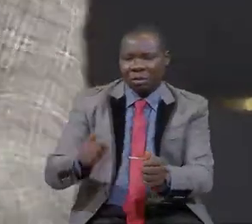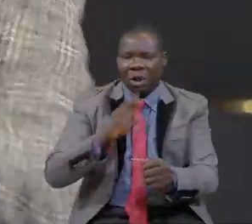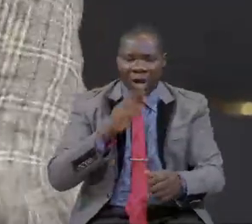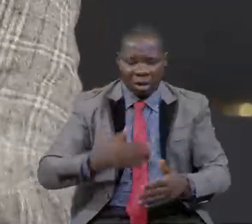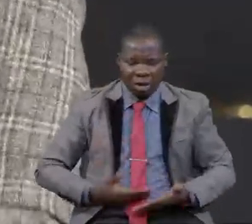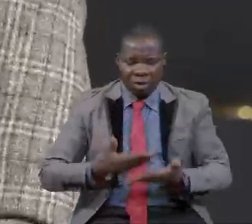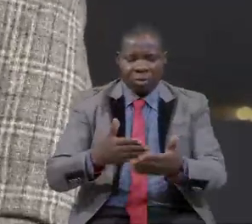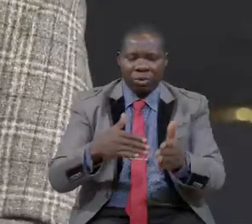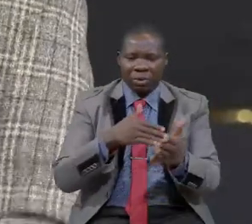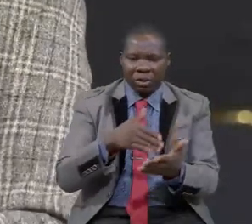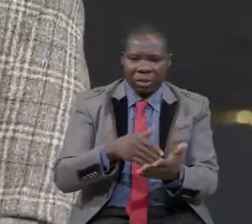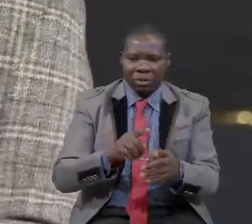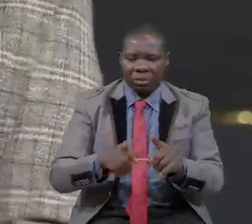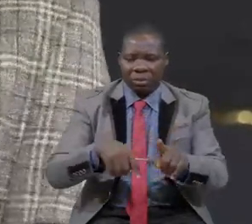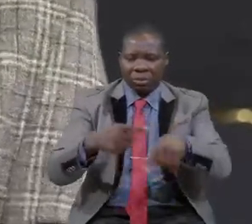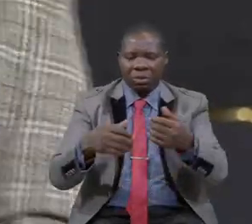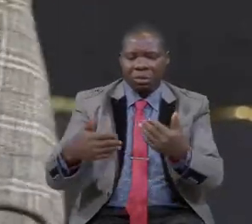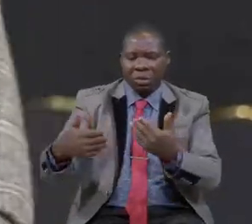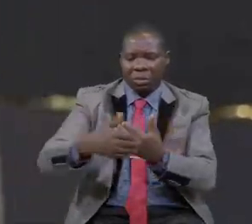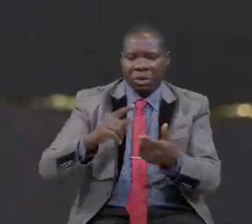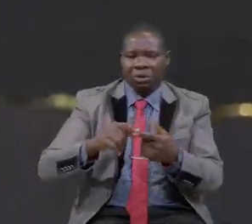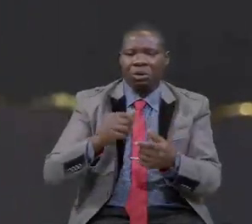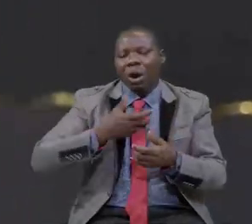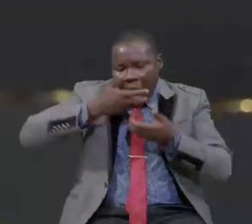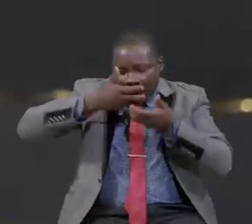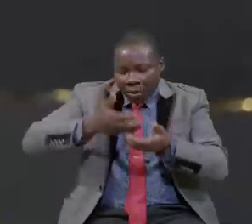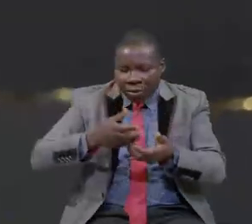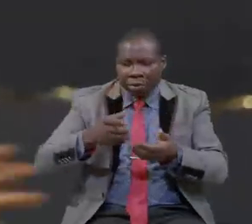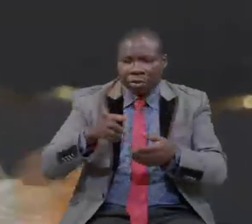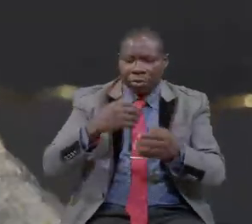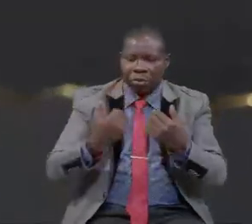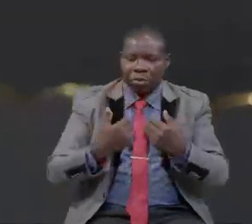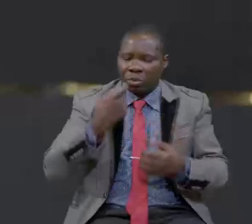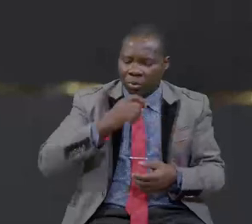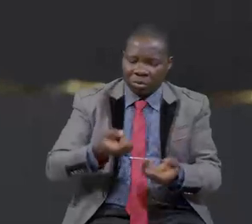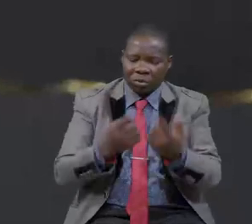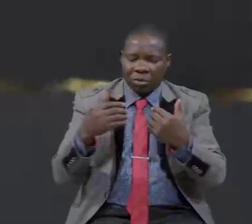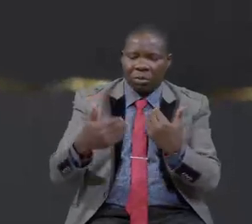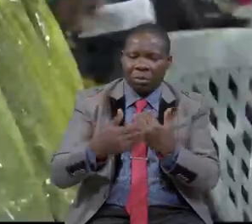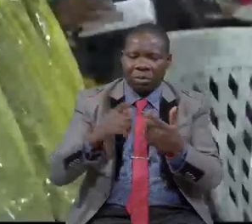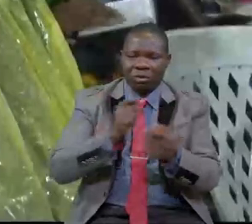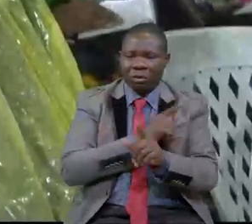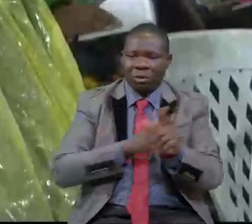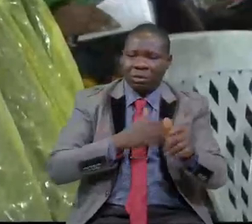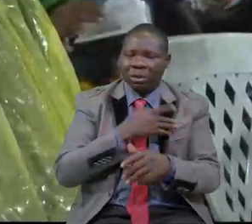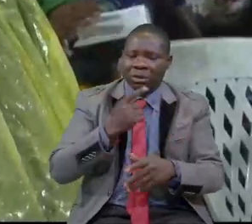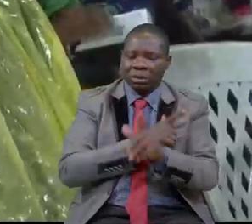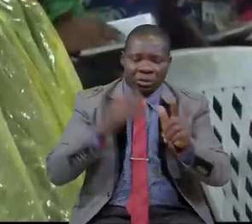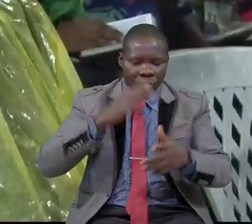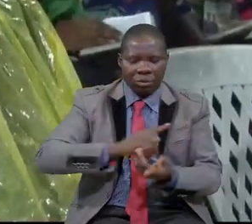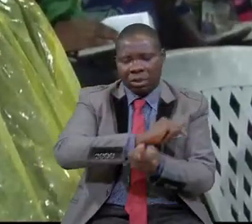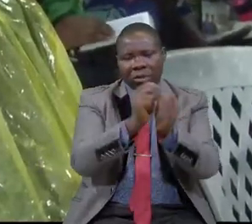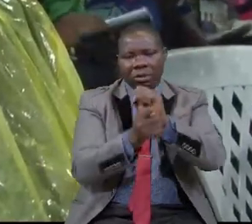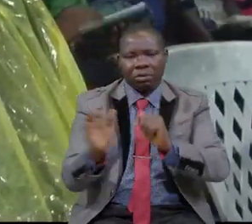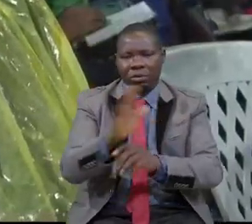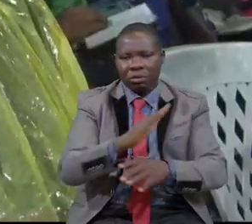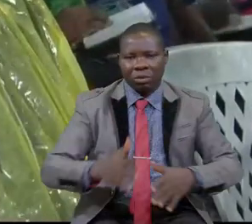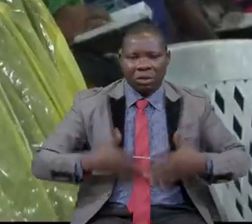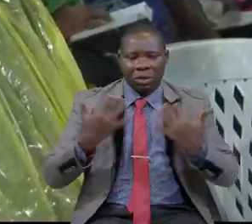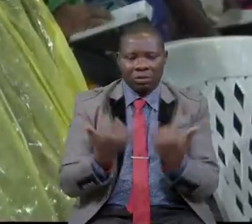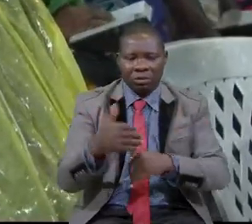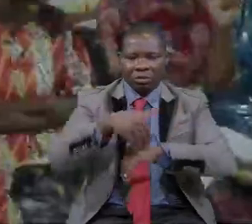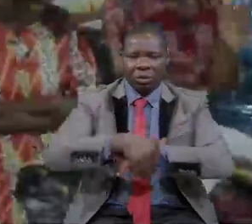to come back to the Lord, and the Lord will transform your life tonight. Amen.